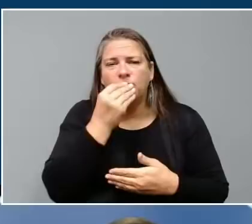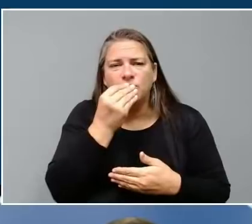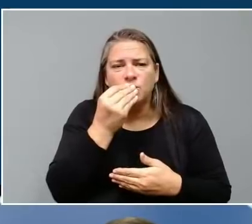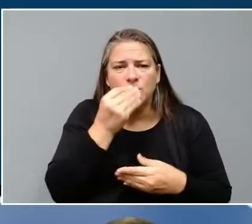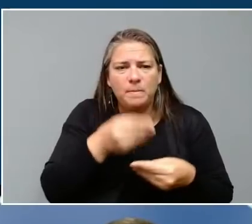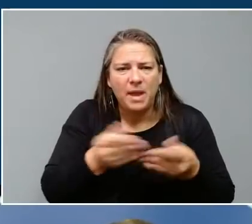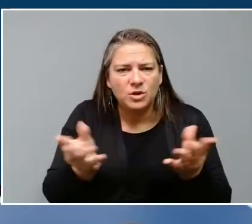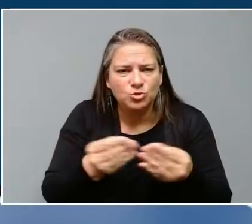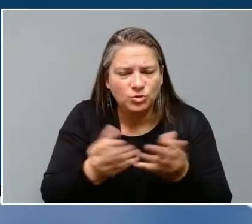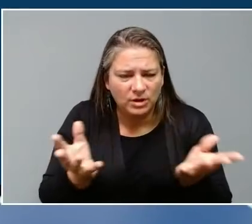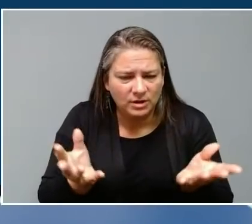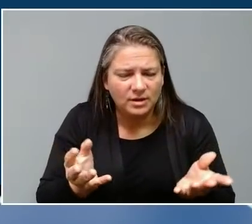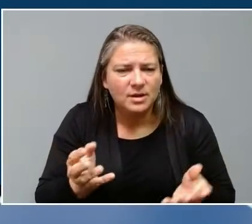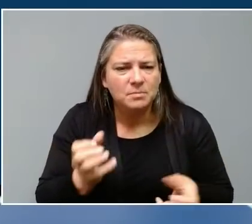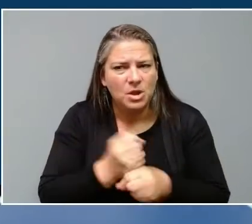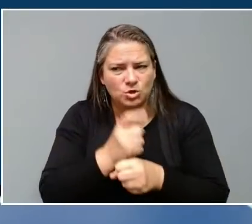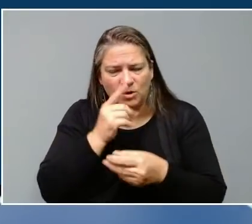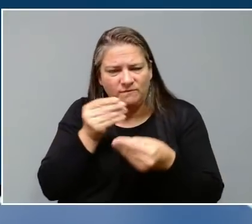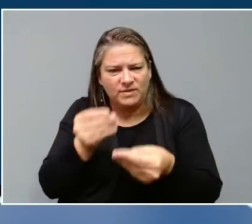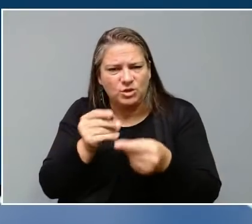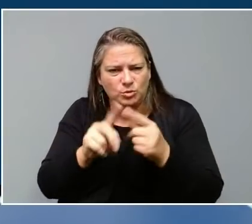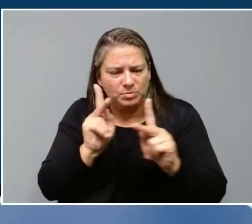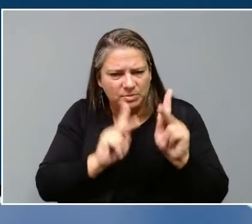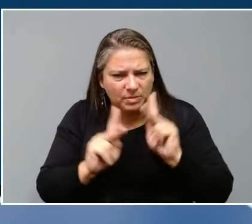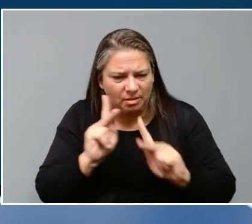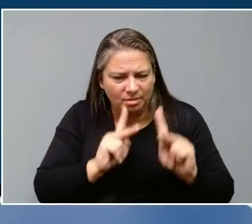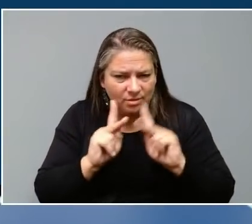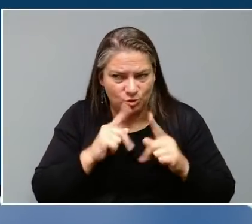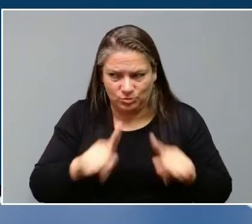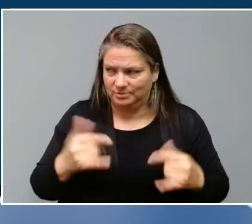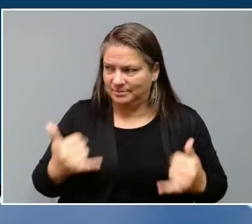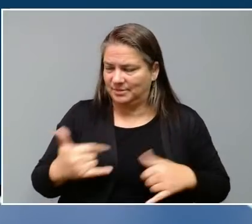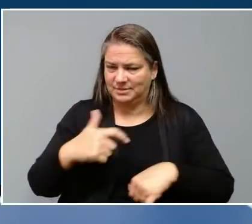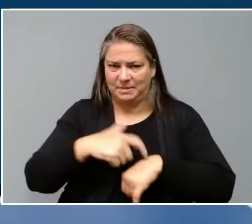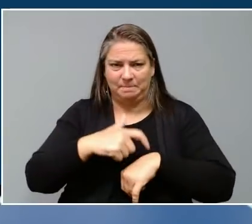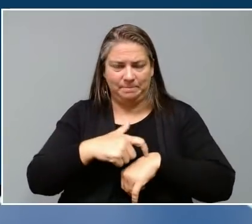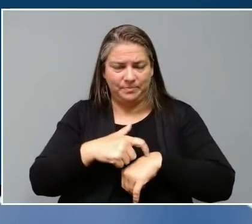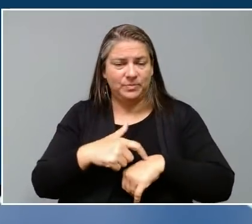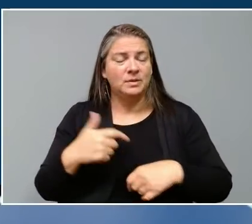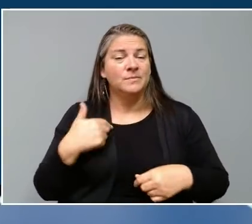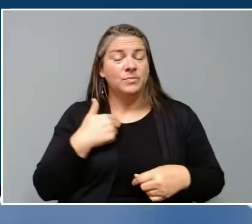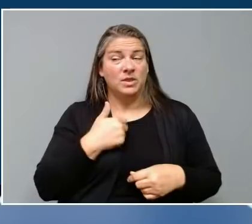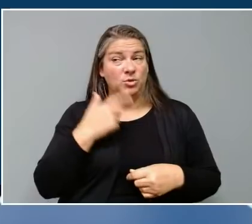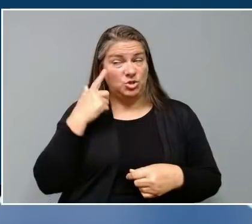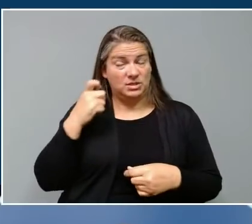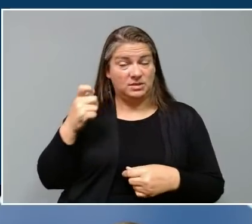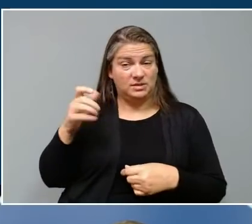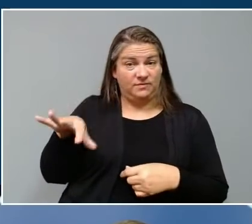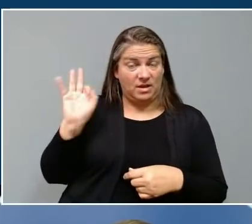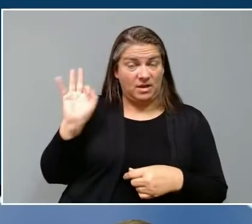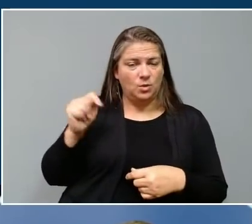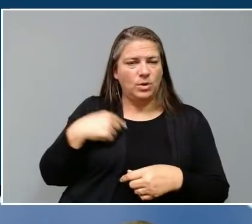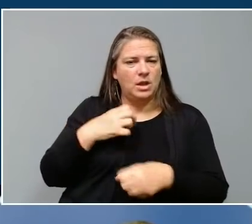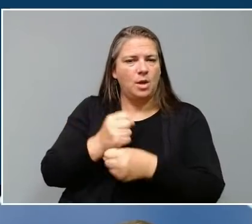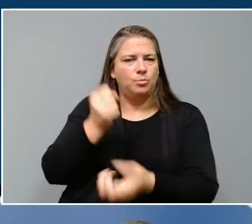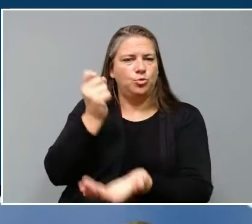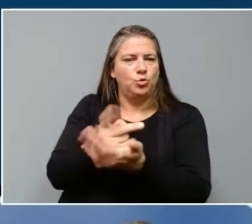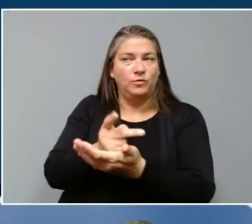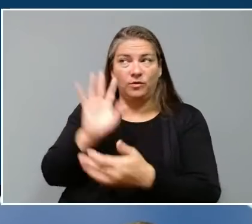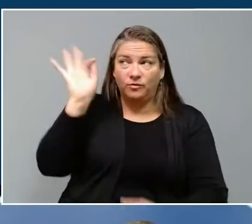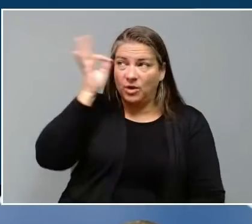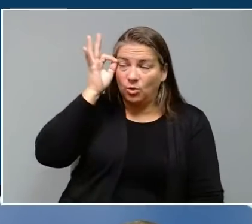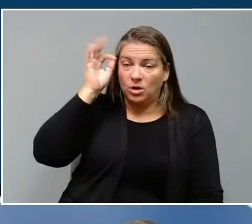make sure our people are fed during these times. We recently got word that we got approval from the federal government